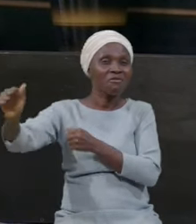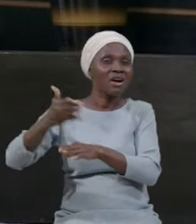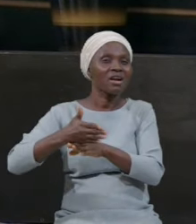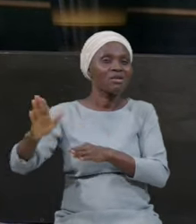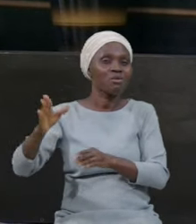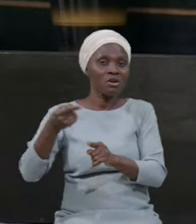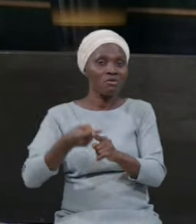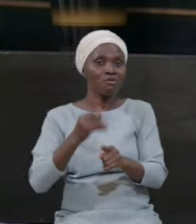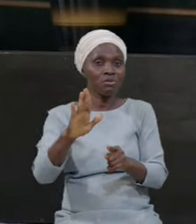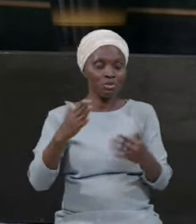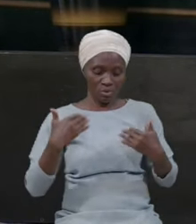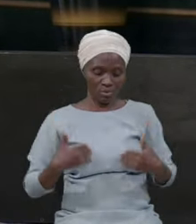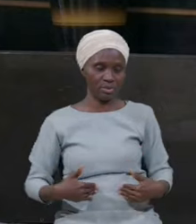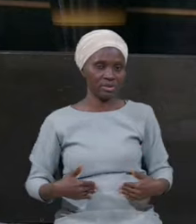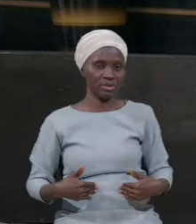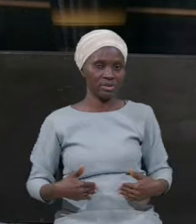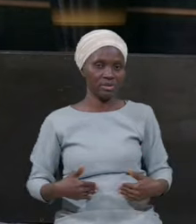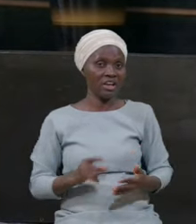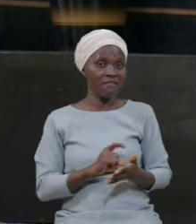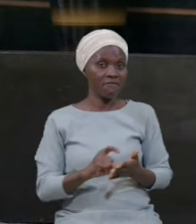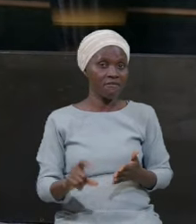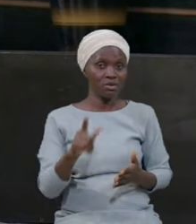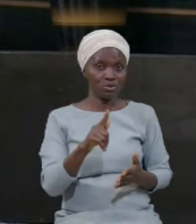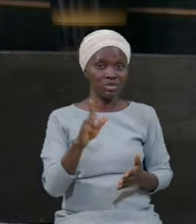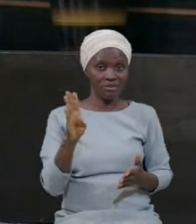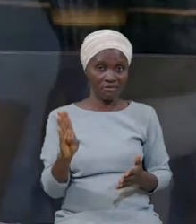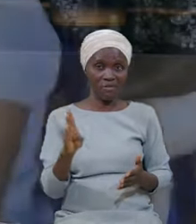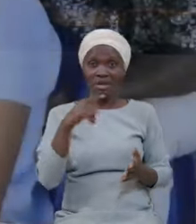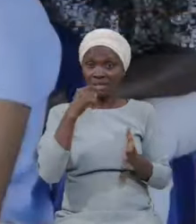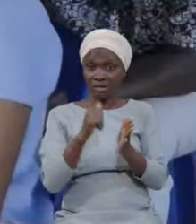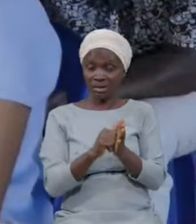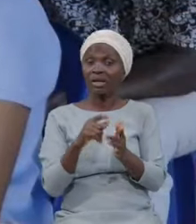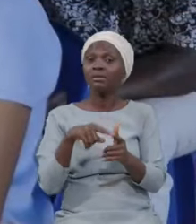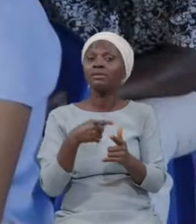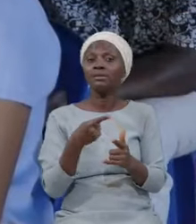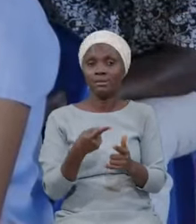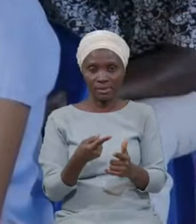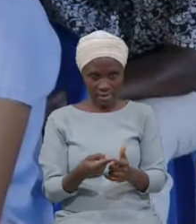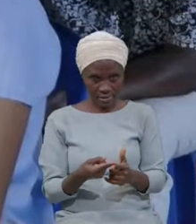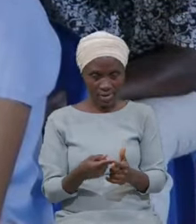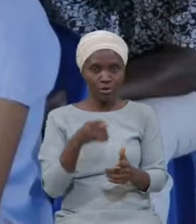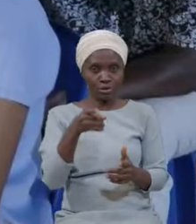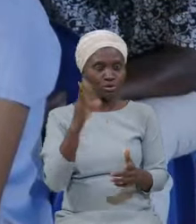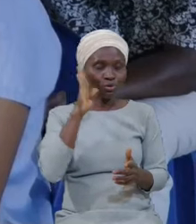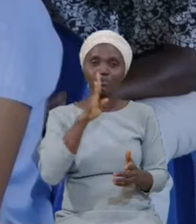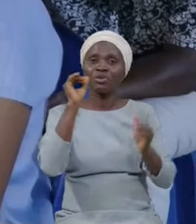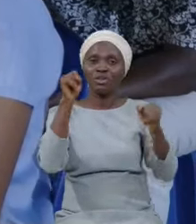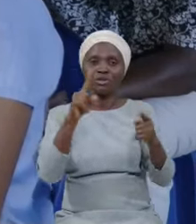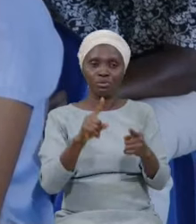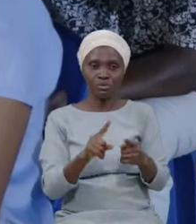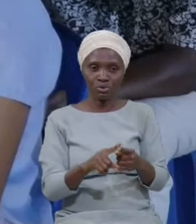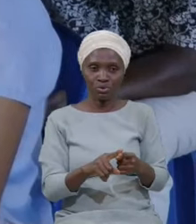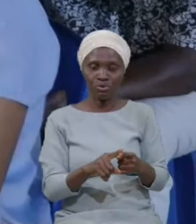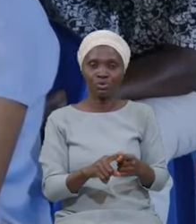verse 24, it says, then shall that lay up gold as dust.